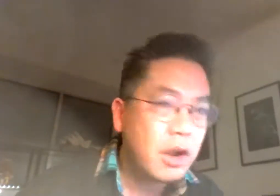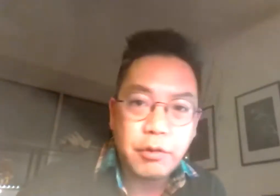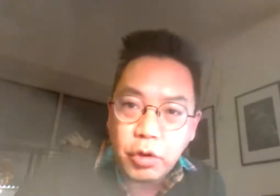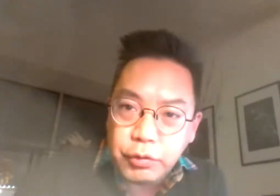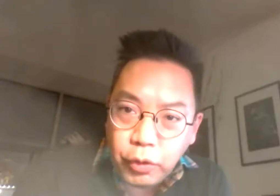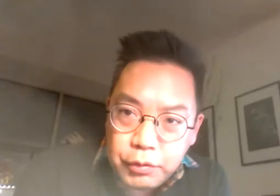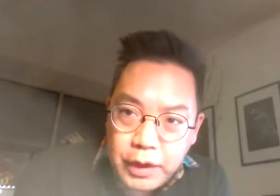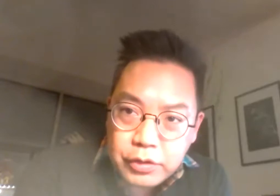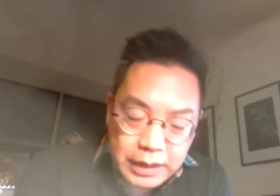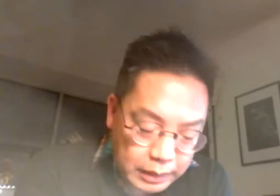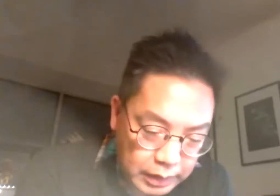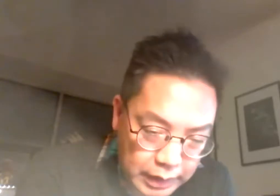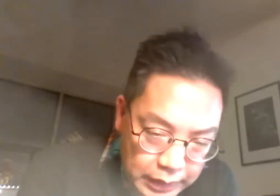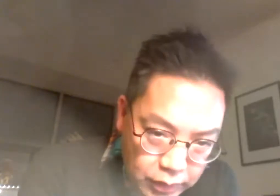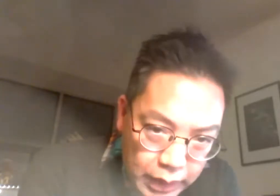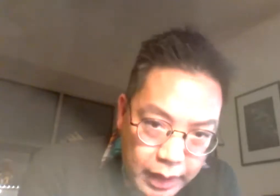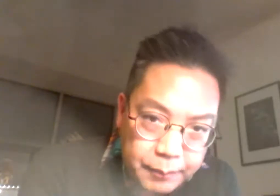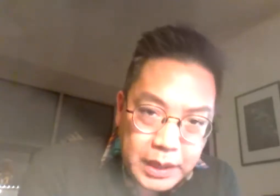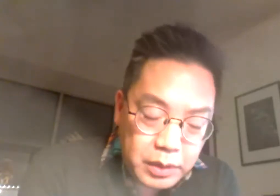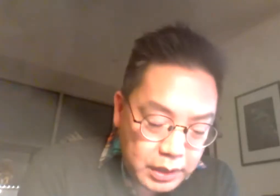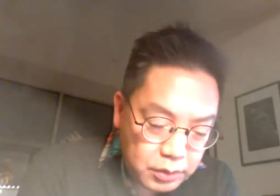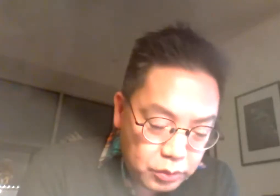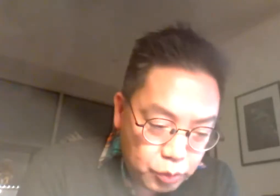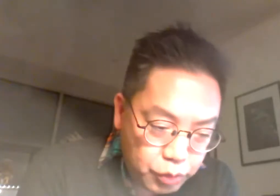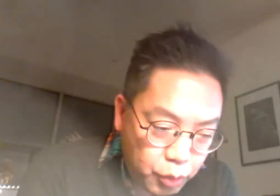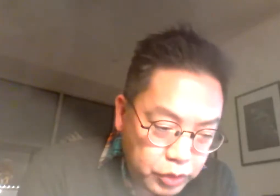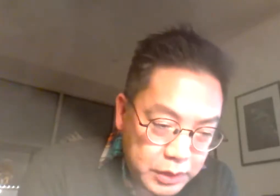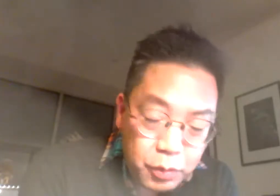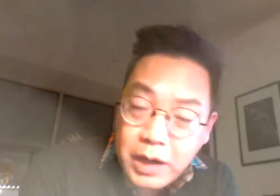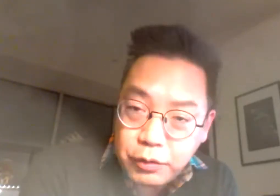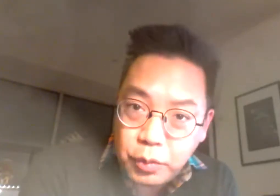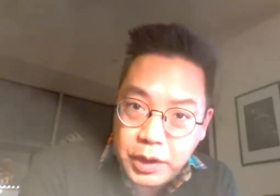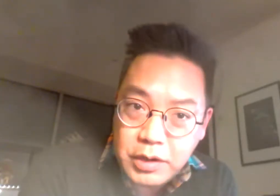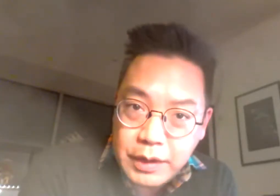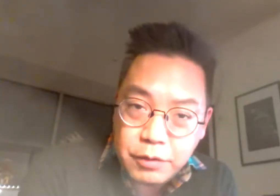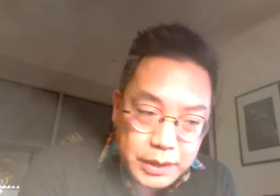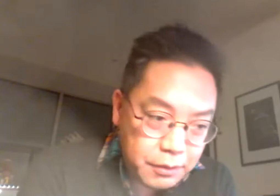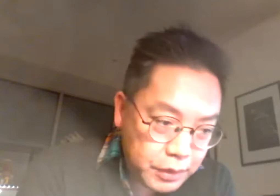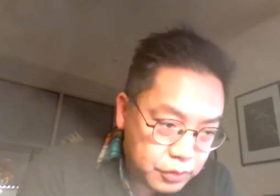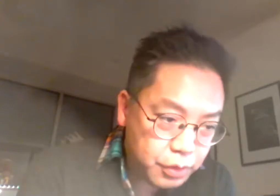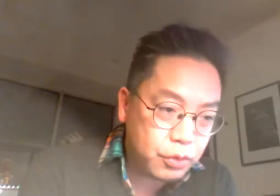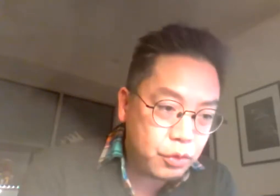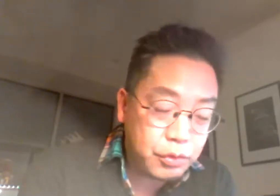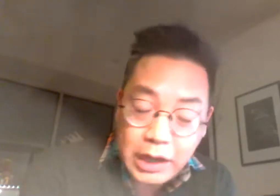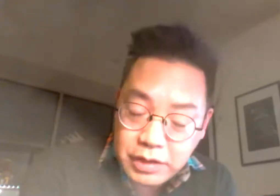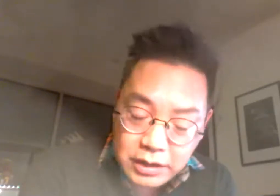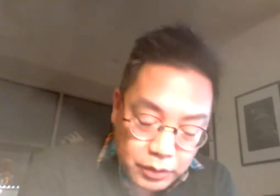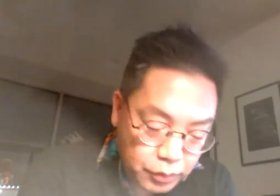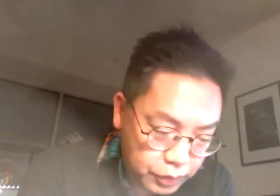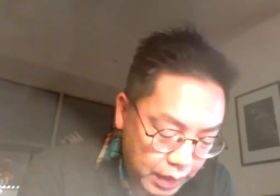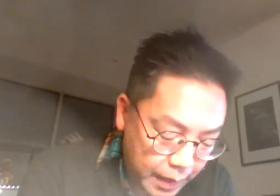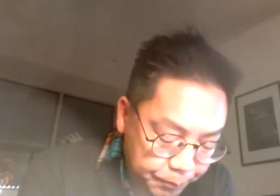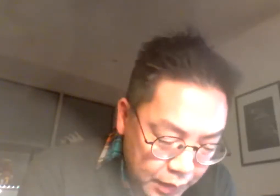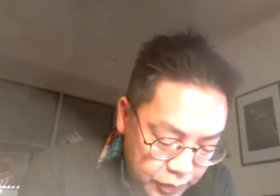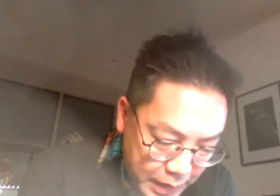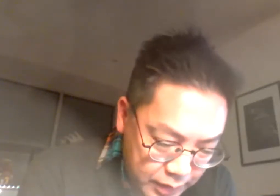acknowledge the role of all of us in through what has been a quite difficult period, I think, for many of us through the last 18 months of